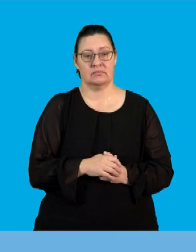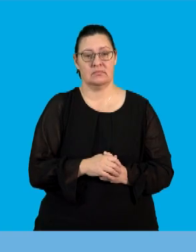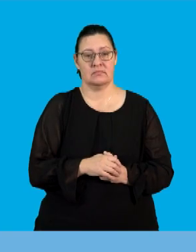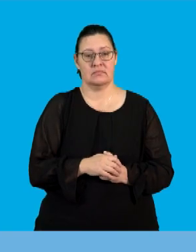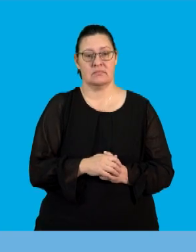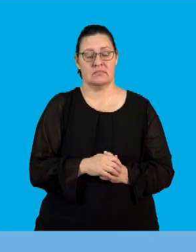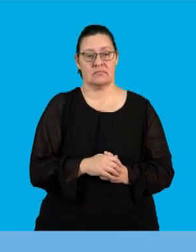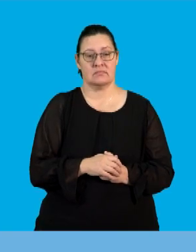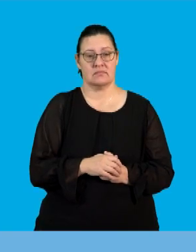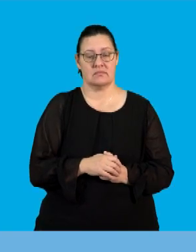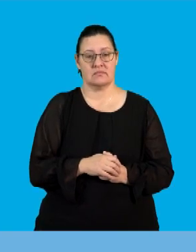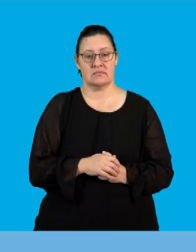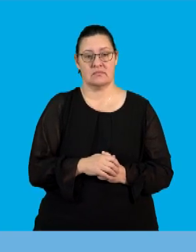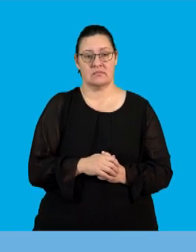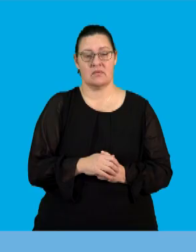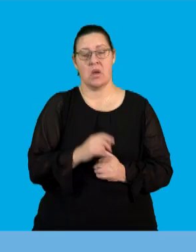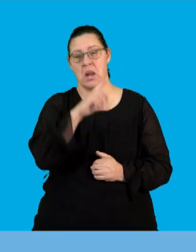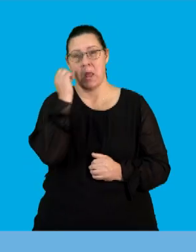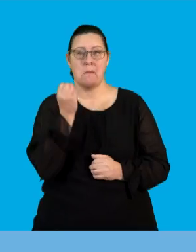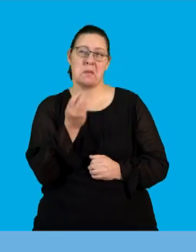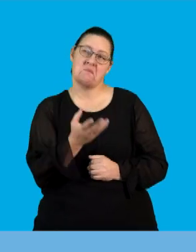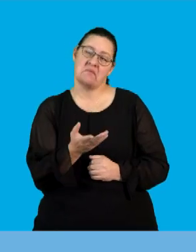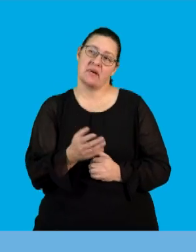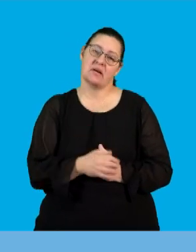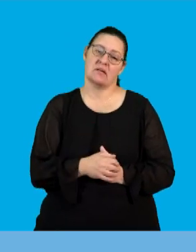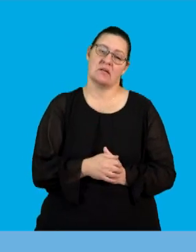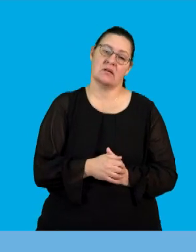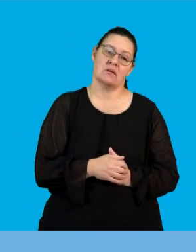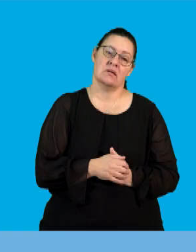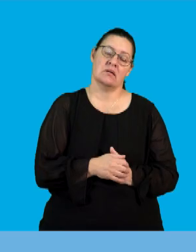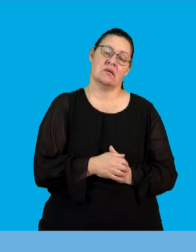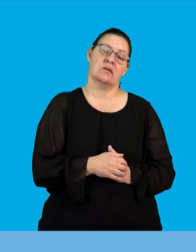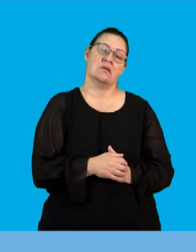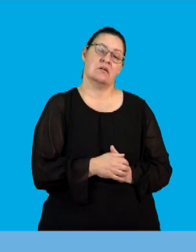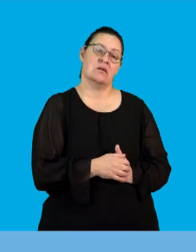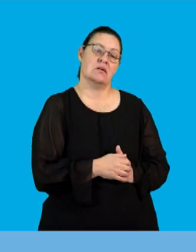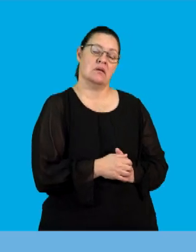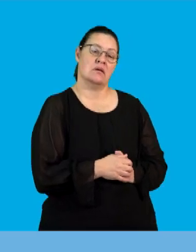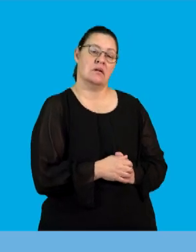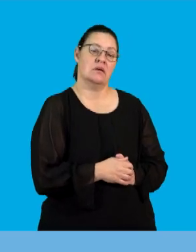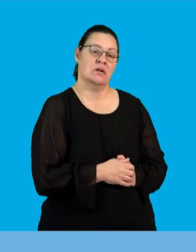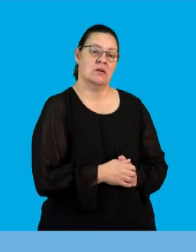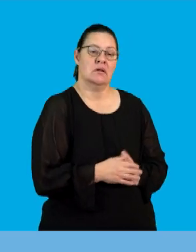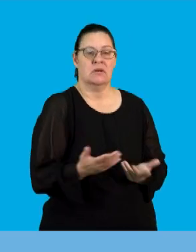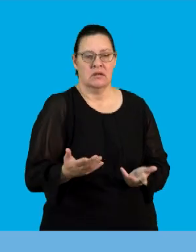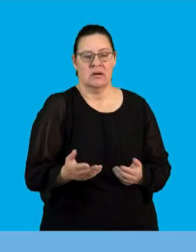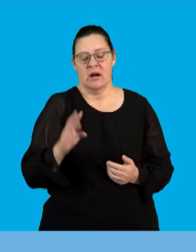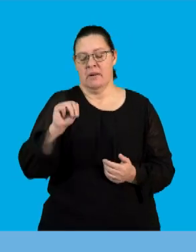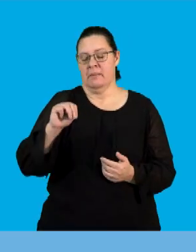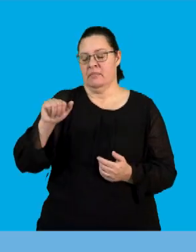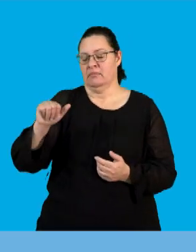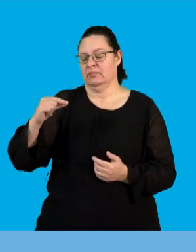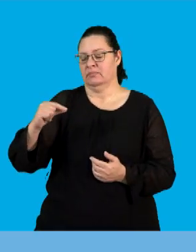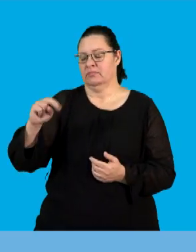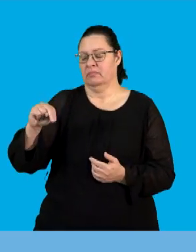give the name of one example of our metal oxide. So Roman figure one, answering that, metal oxide, we